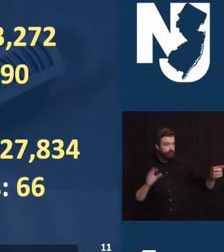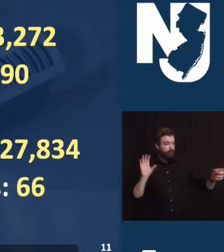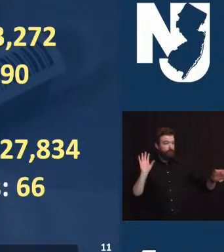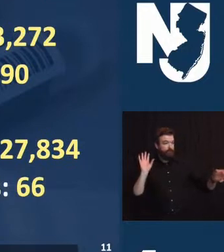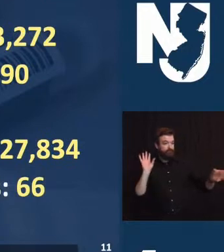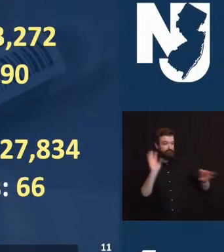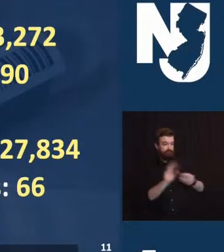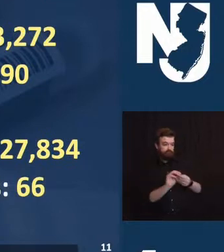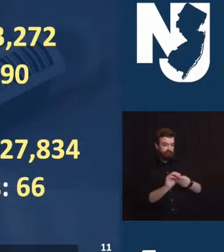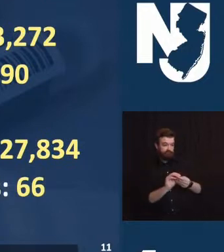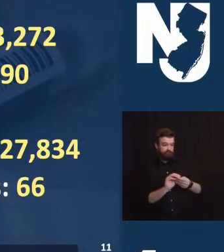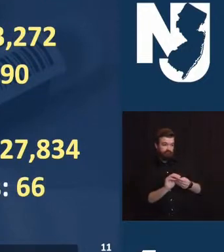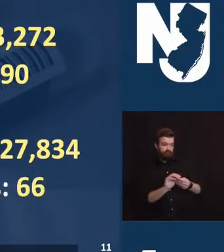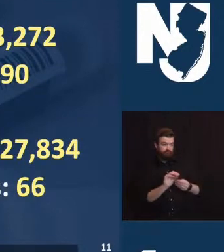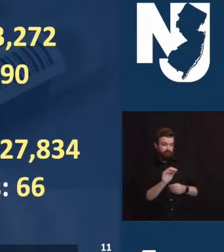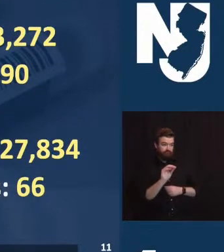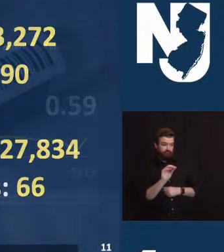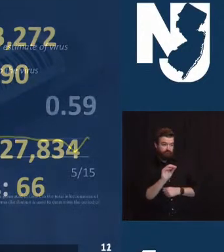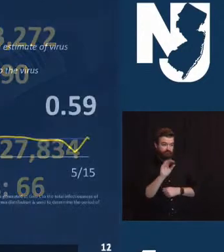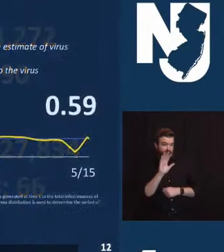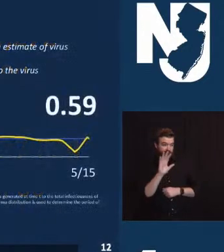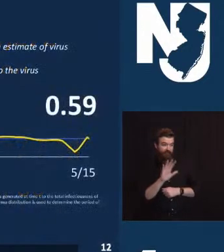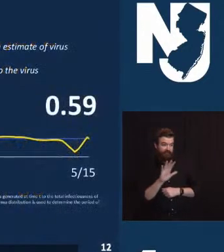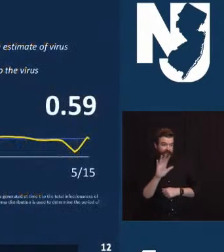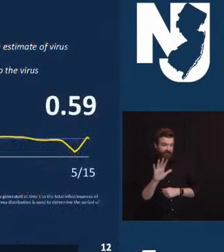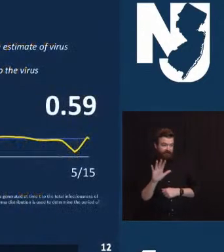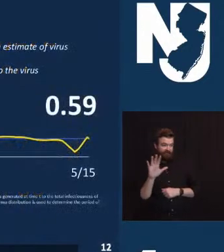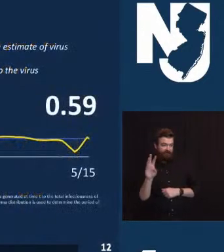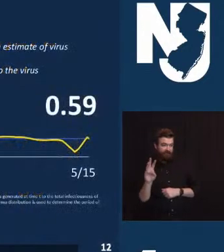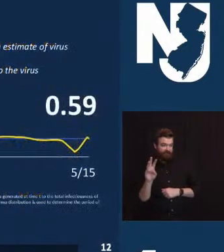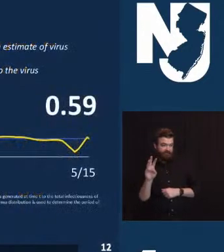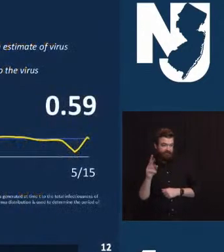tests. The statewide rate of transmission is now at